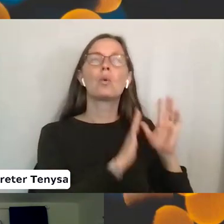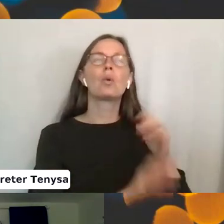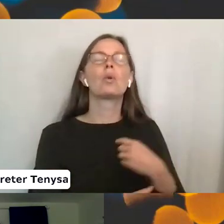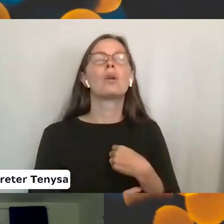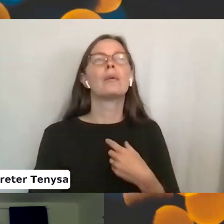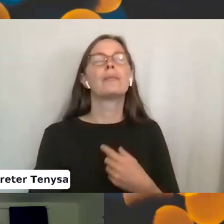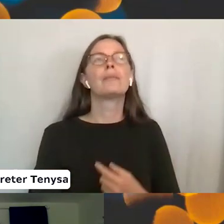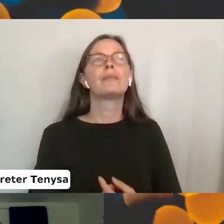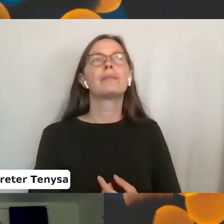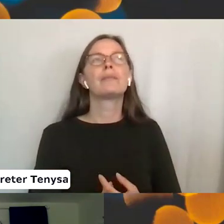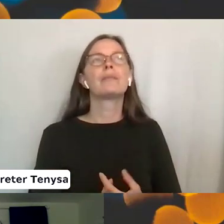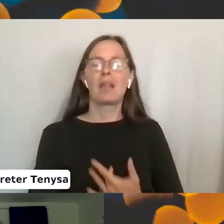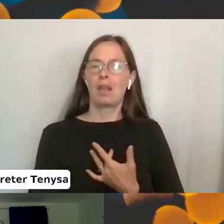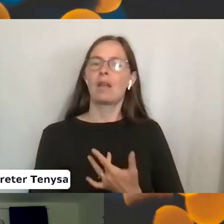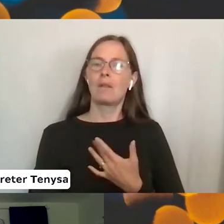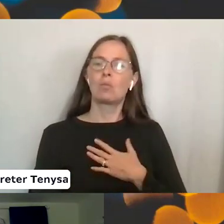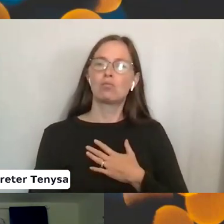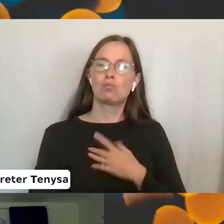found it very comforting to be,